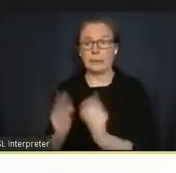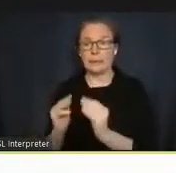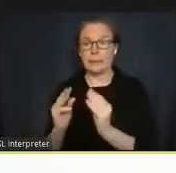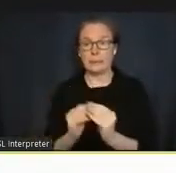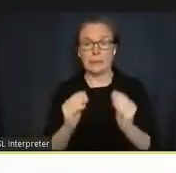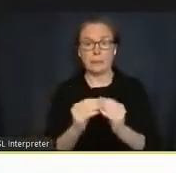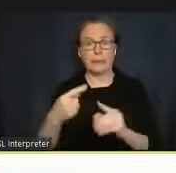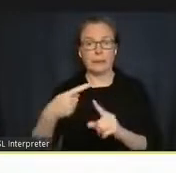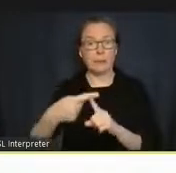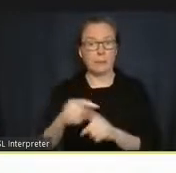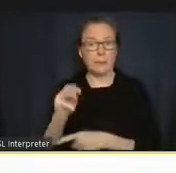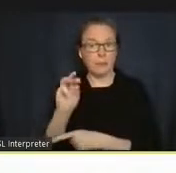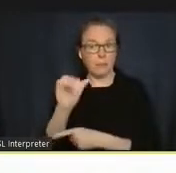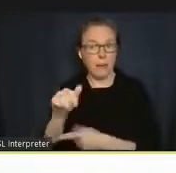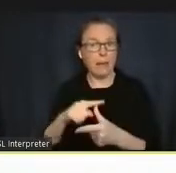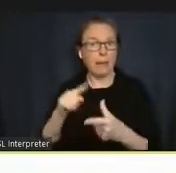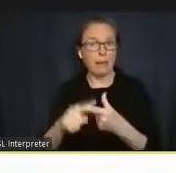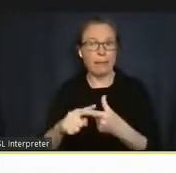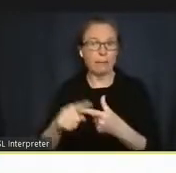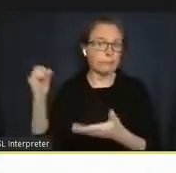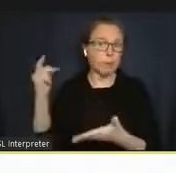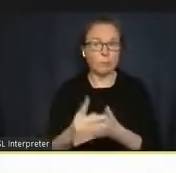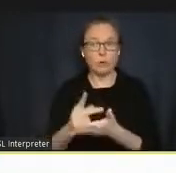the budget is finalized in June.